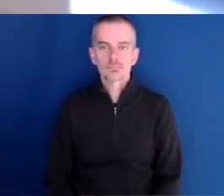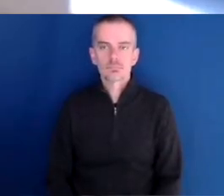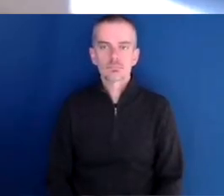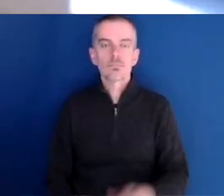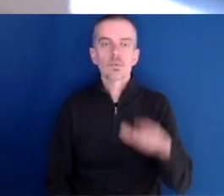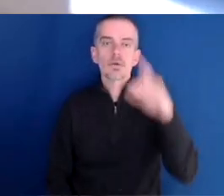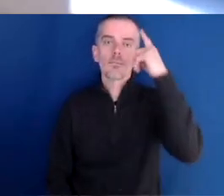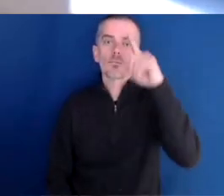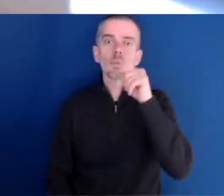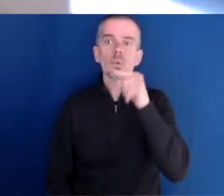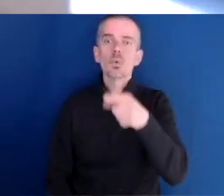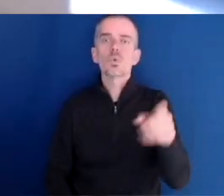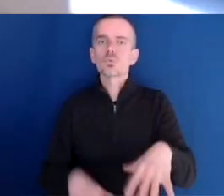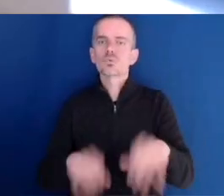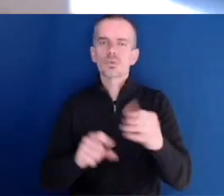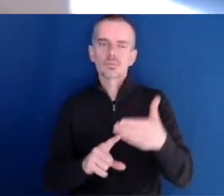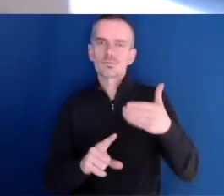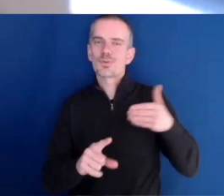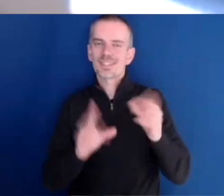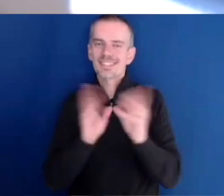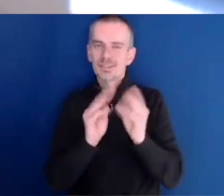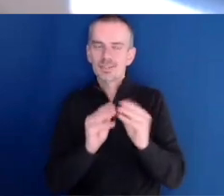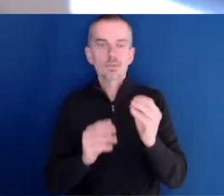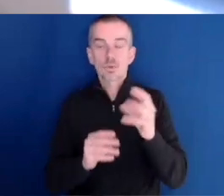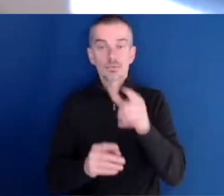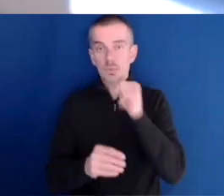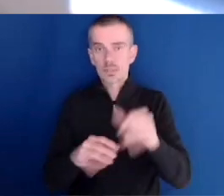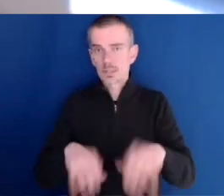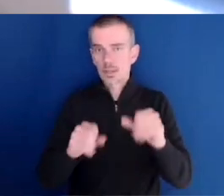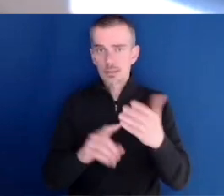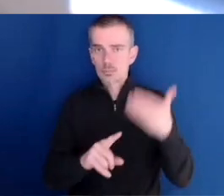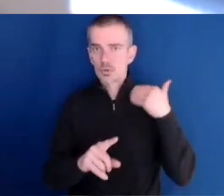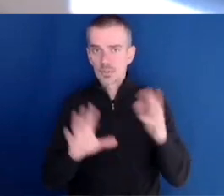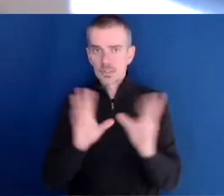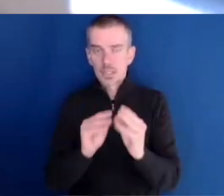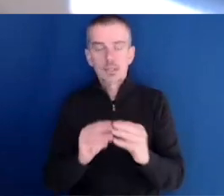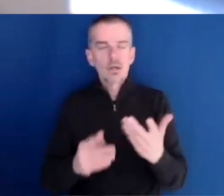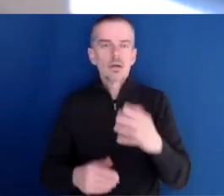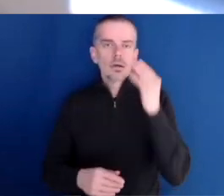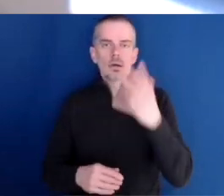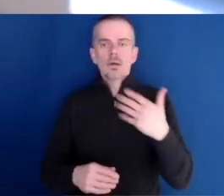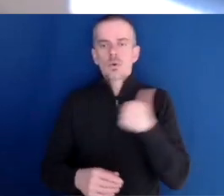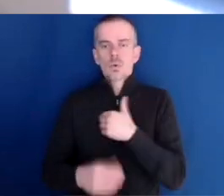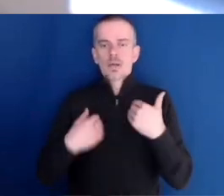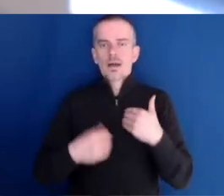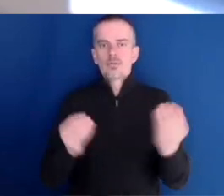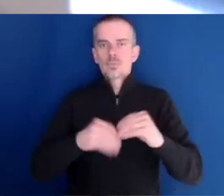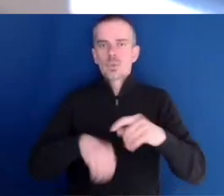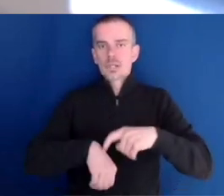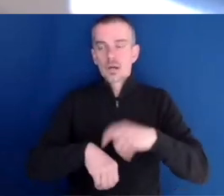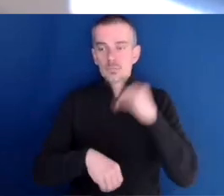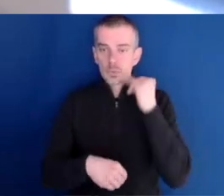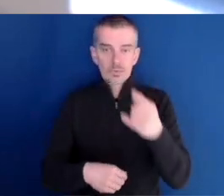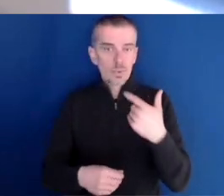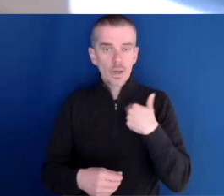for those who attended other sessions, or even if you didn't attend other sessions, we have some time here. So if you